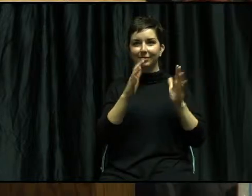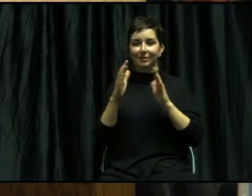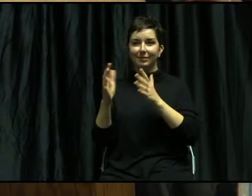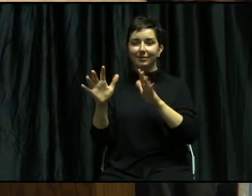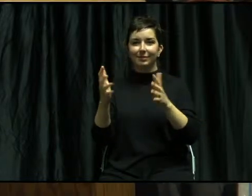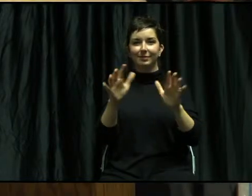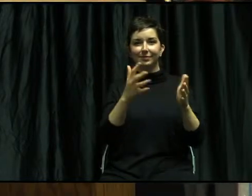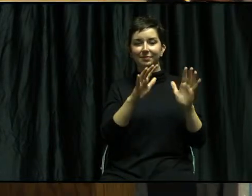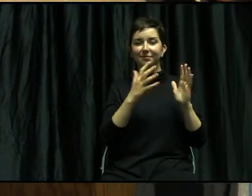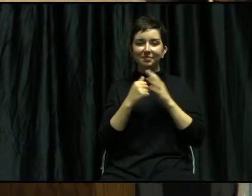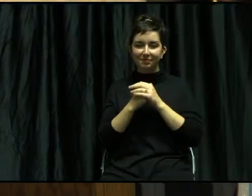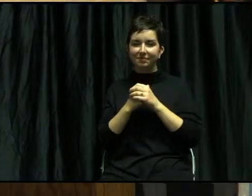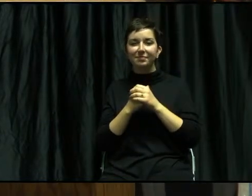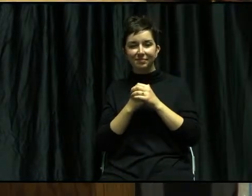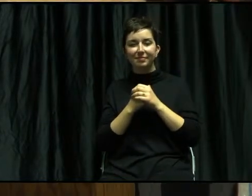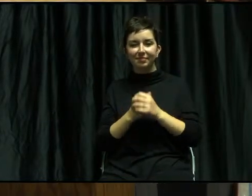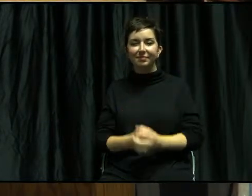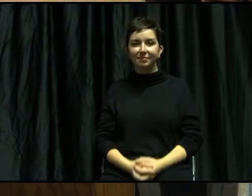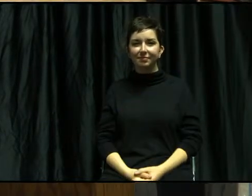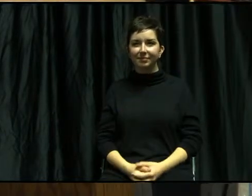Okay, you can sit down now.